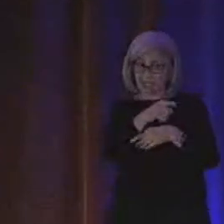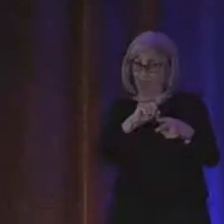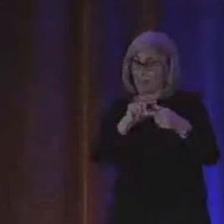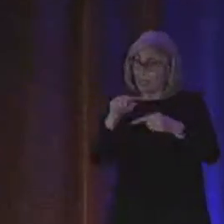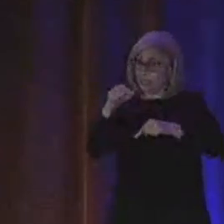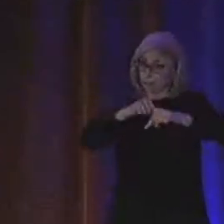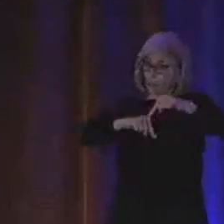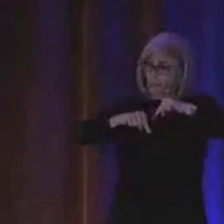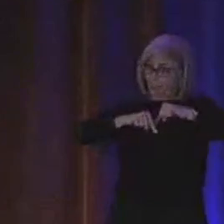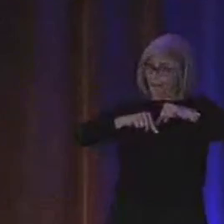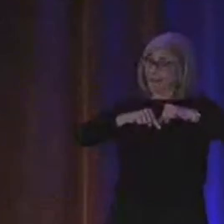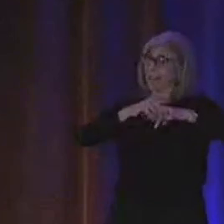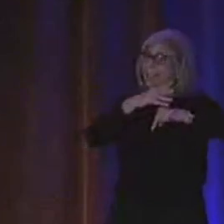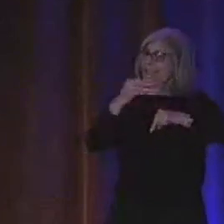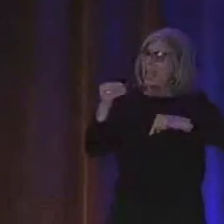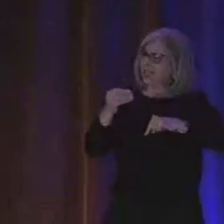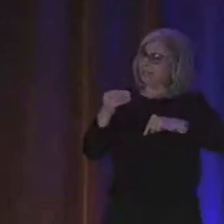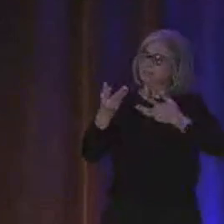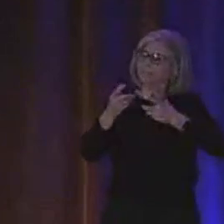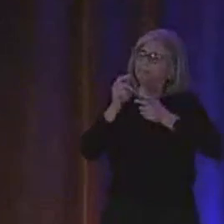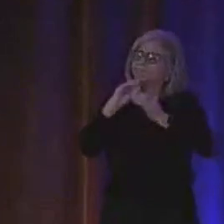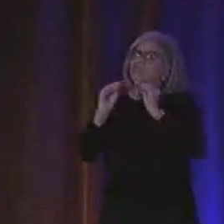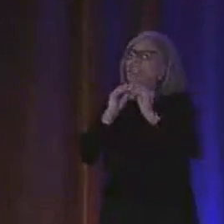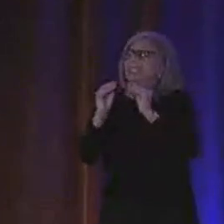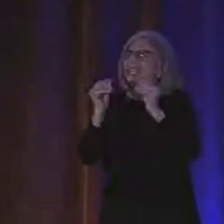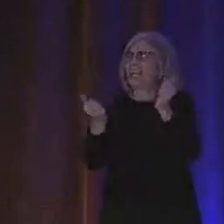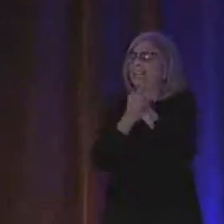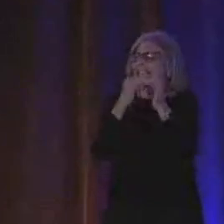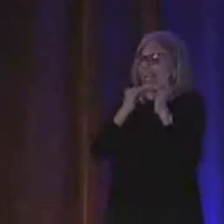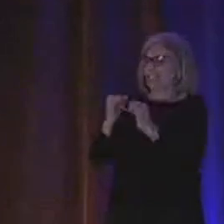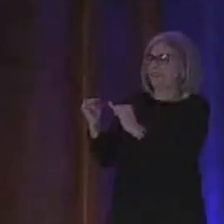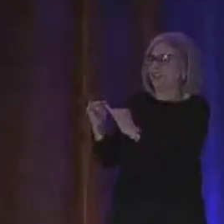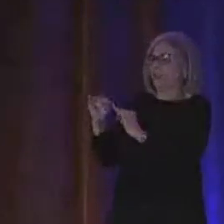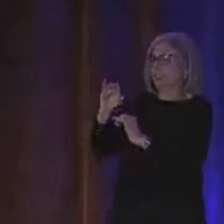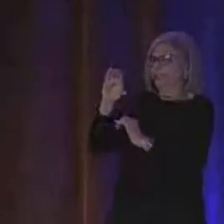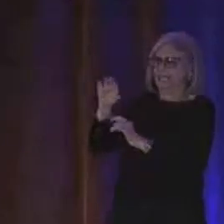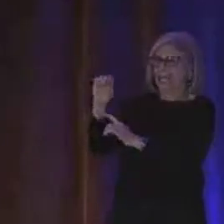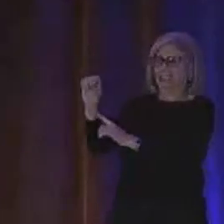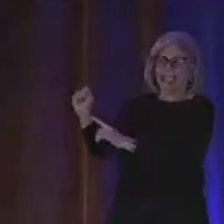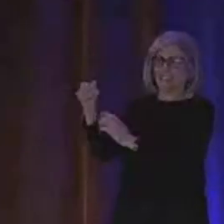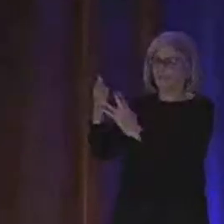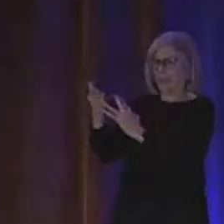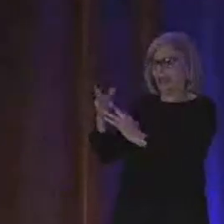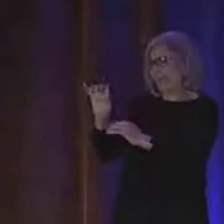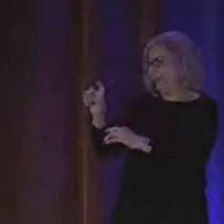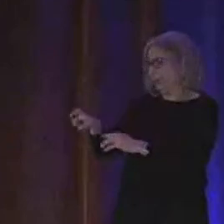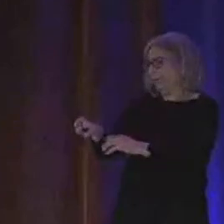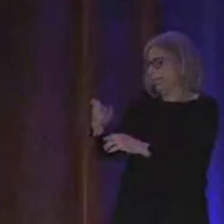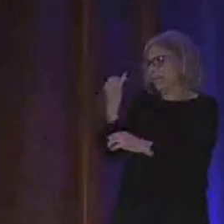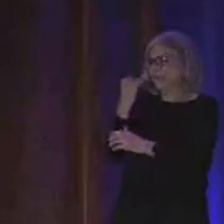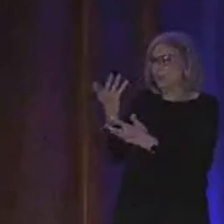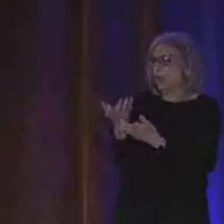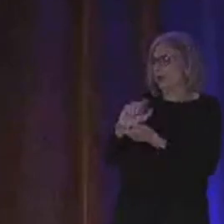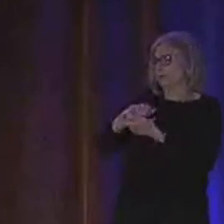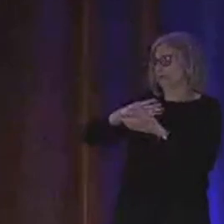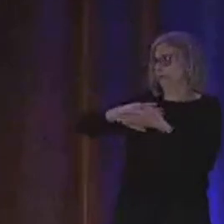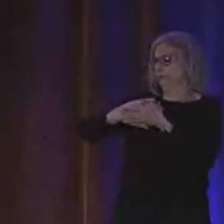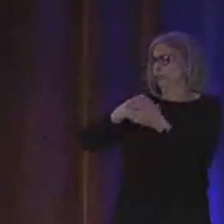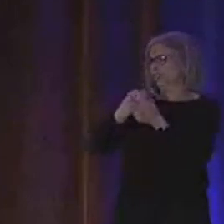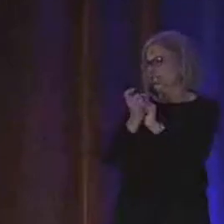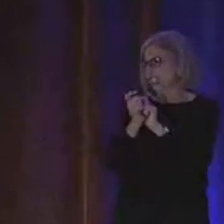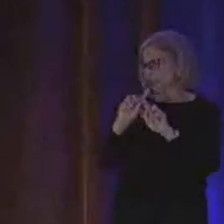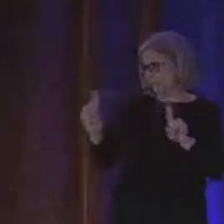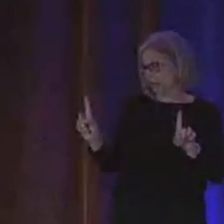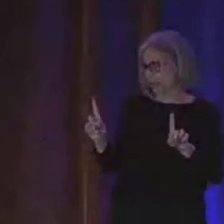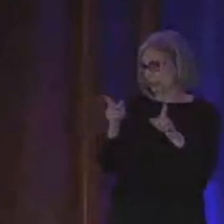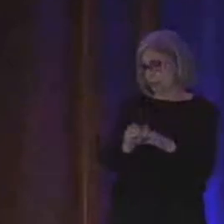back and tweak it for any individual CSS files that you need that you want to make it a little different. But it's always